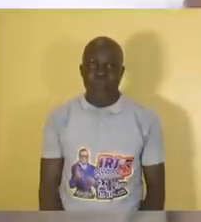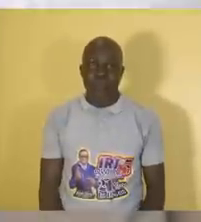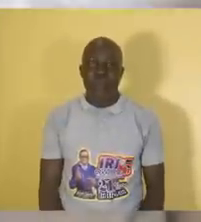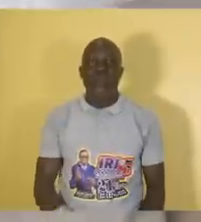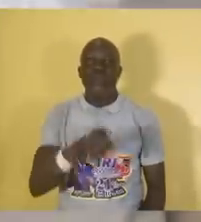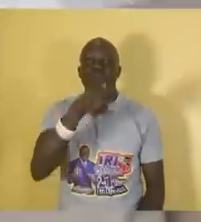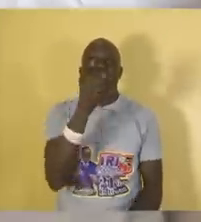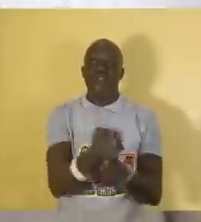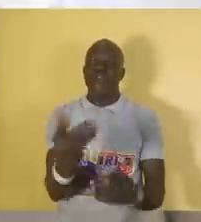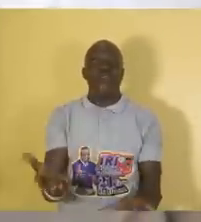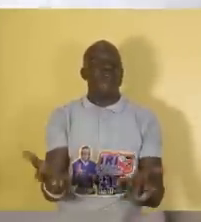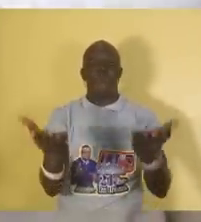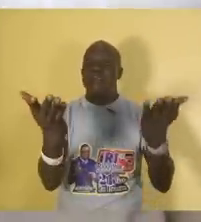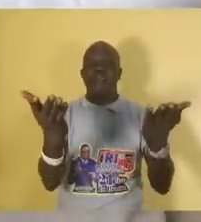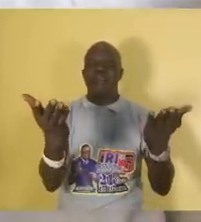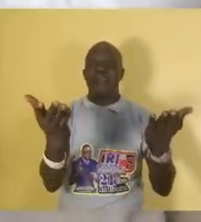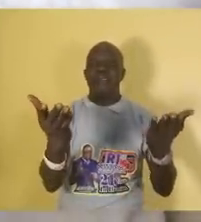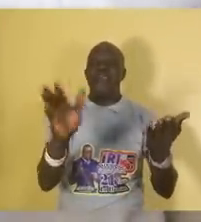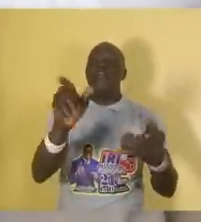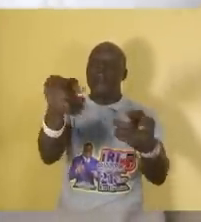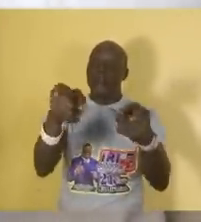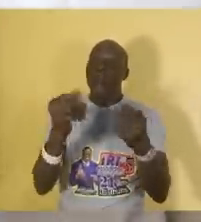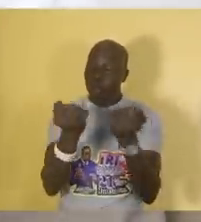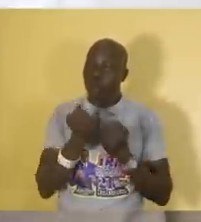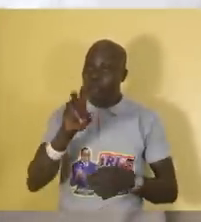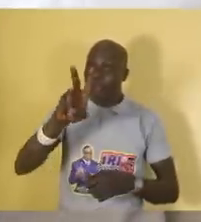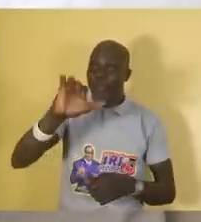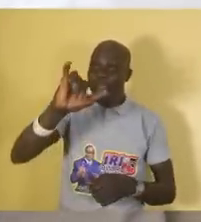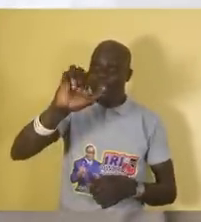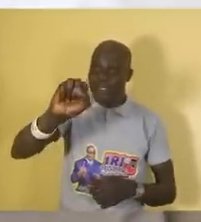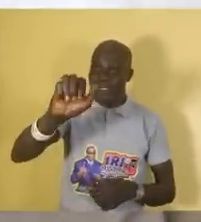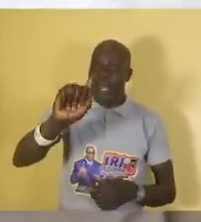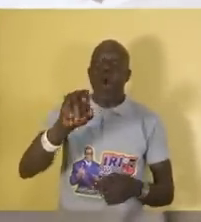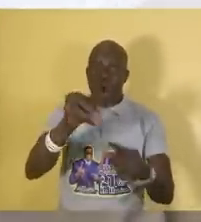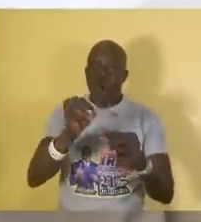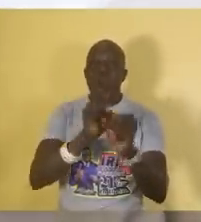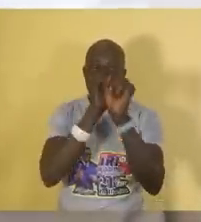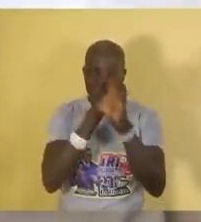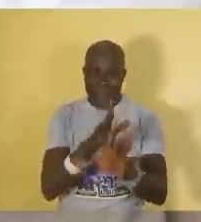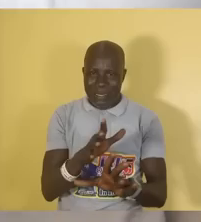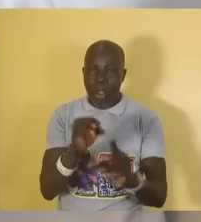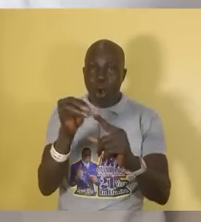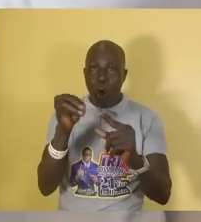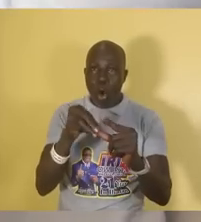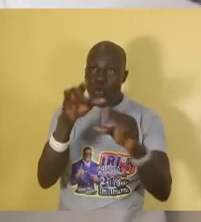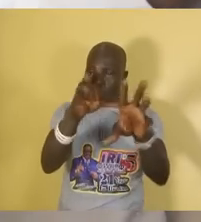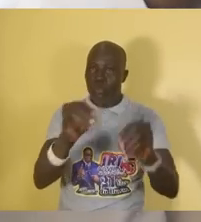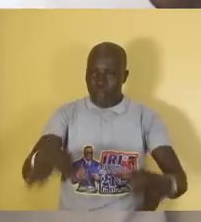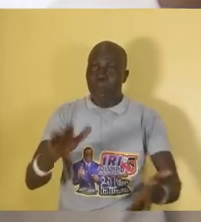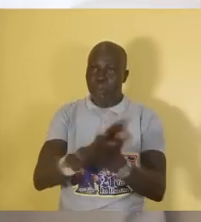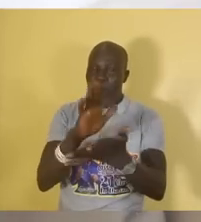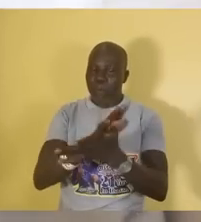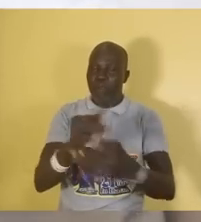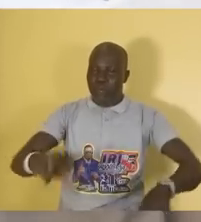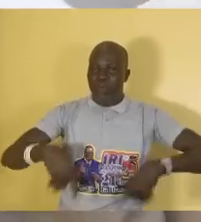Hey, you wanna tell us okay? You need to lift up your head. Service at the water of Egba. You want to receive Miss Abi Bukolo Fegba. God bless you. Abo Fegba Wegba. You want to receive